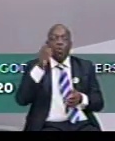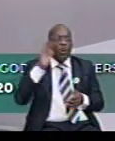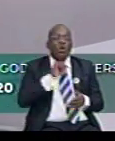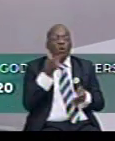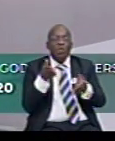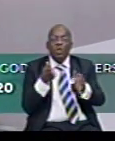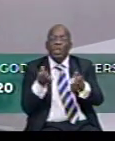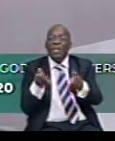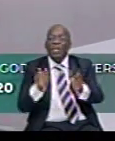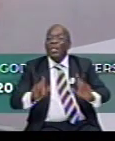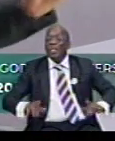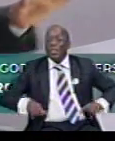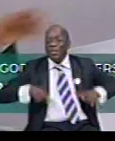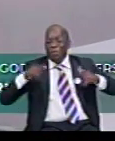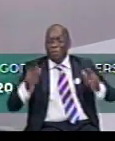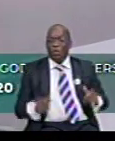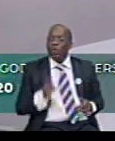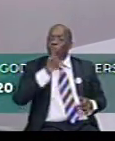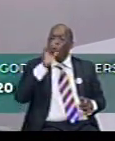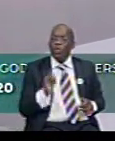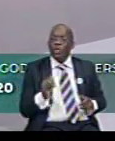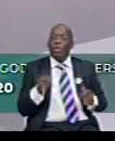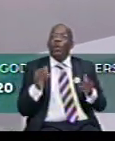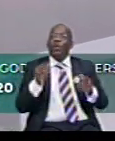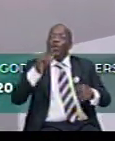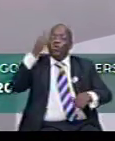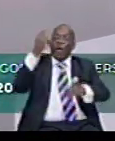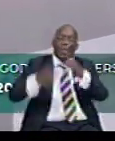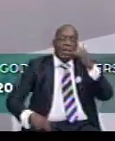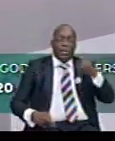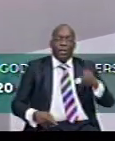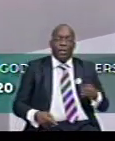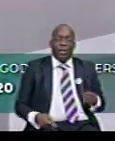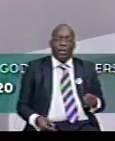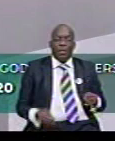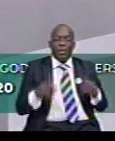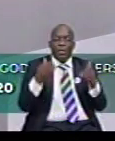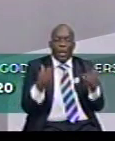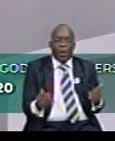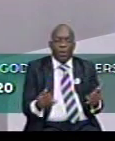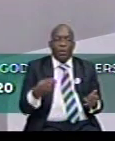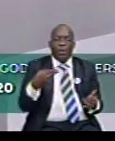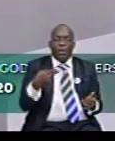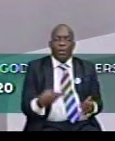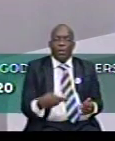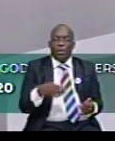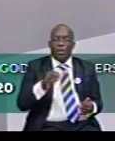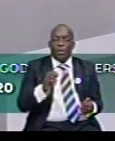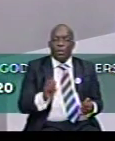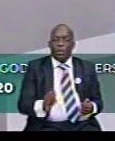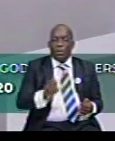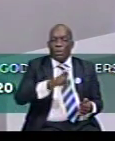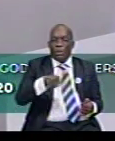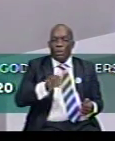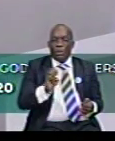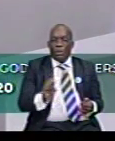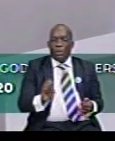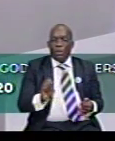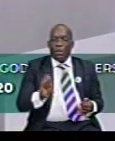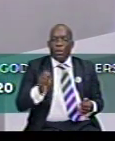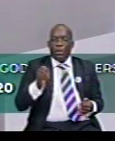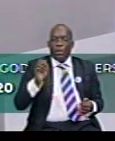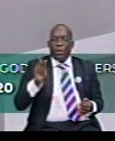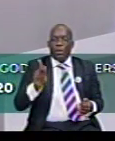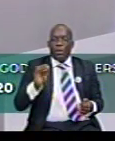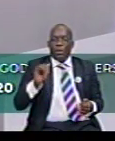sure, definite, final. And now Hezekiah's healing. I have